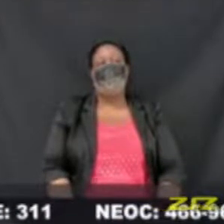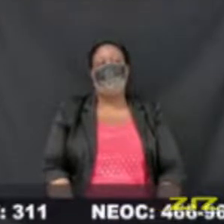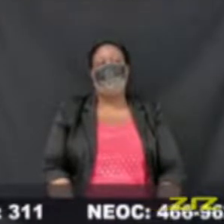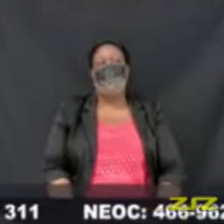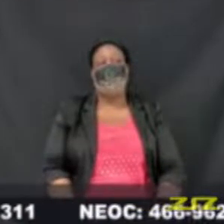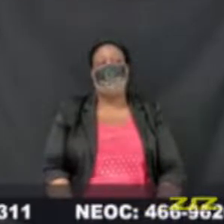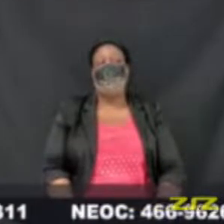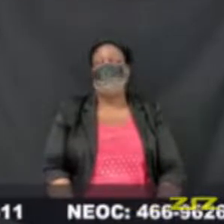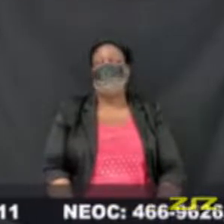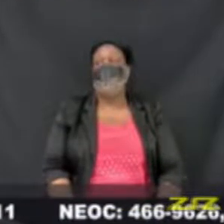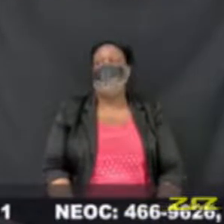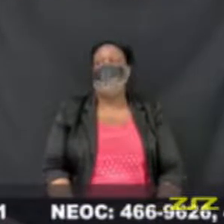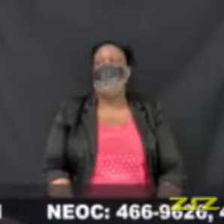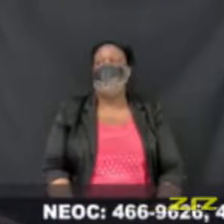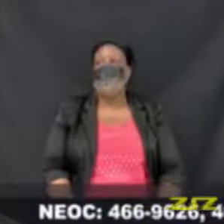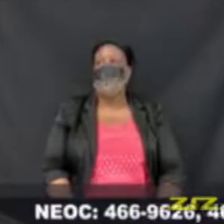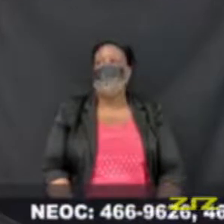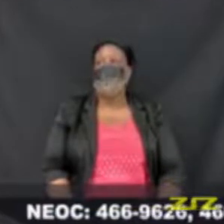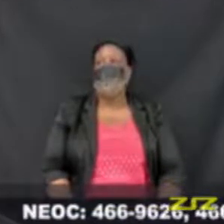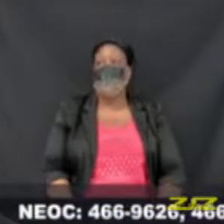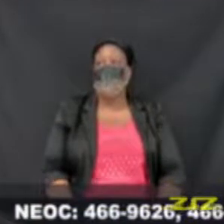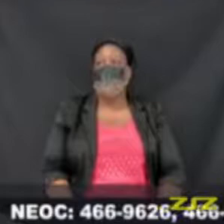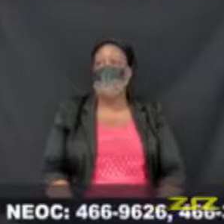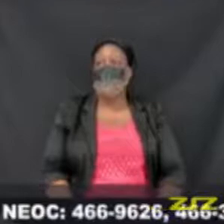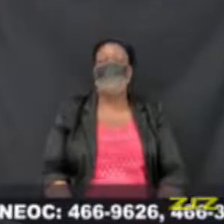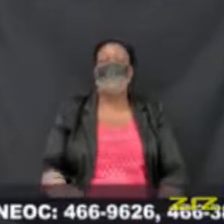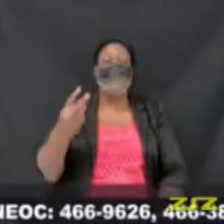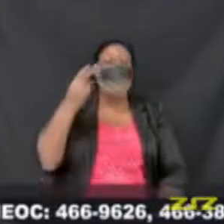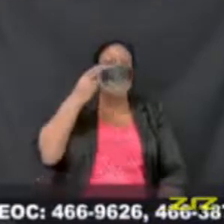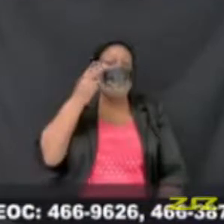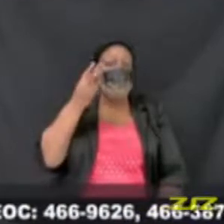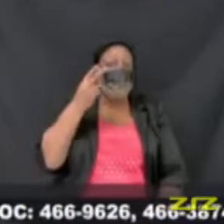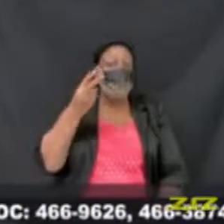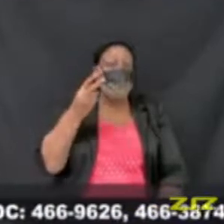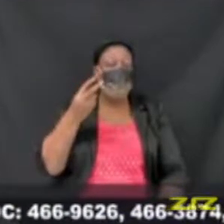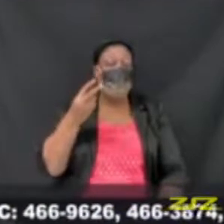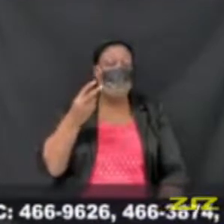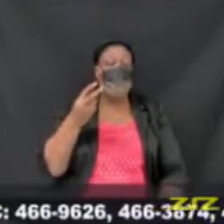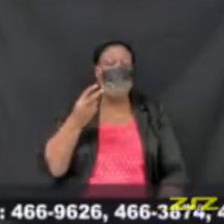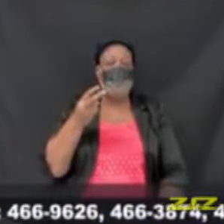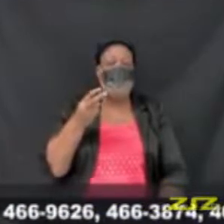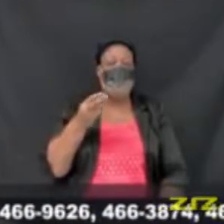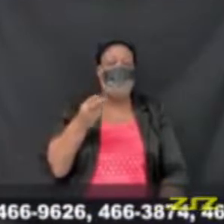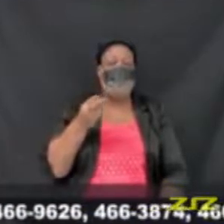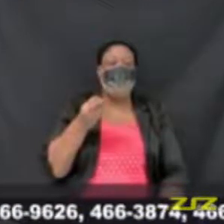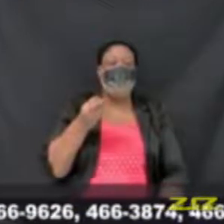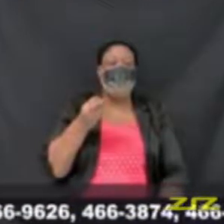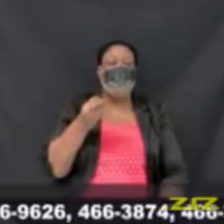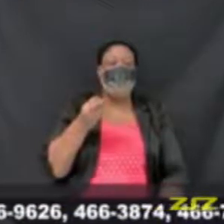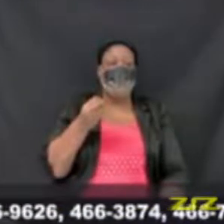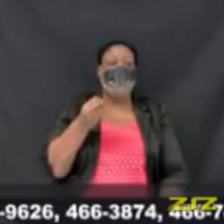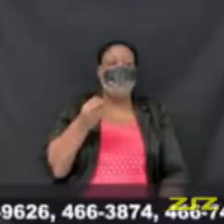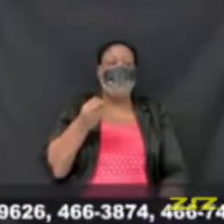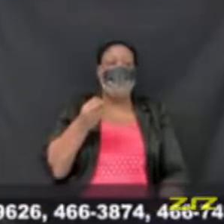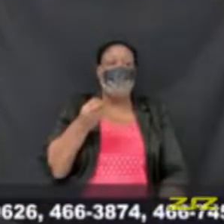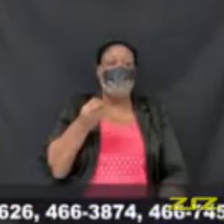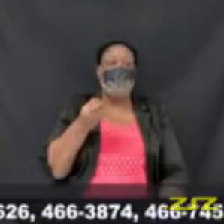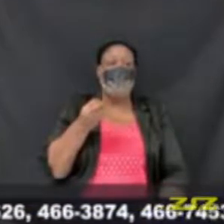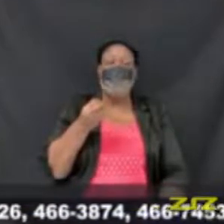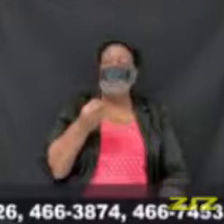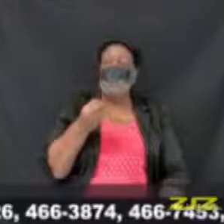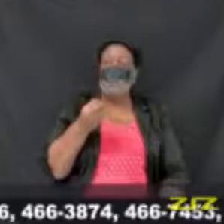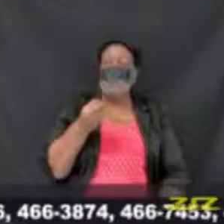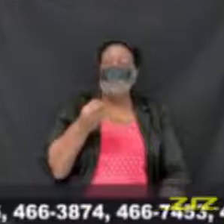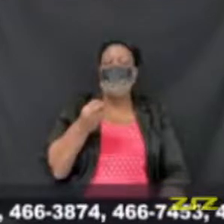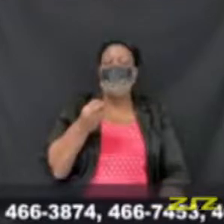Nevis. In particular, looking at the low vaccination rate for our underage teenagers at the age